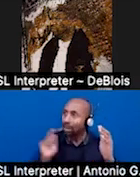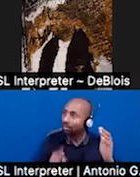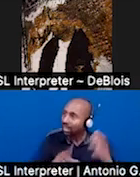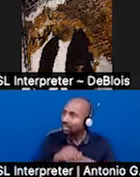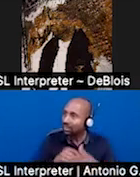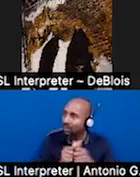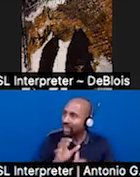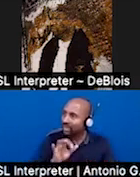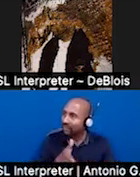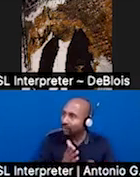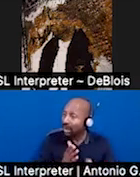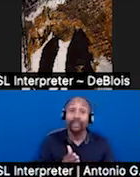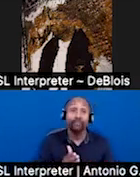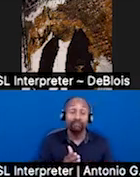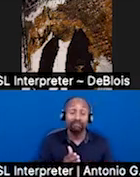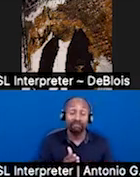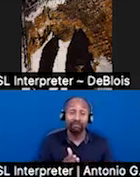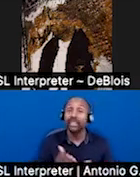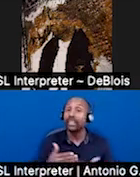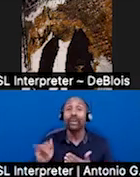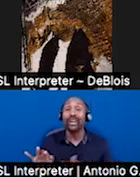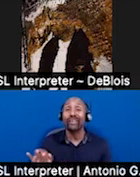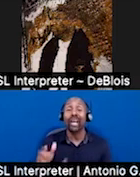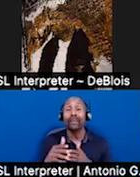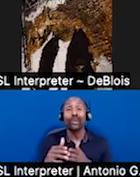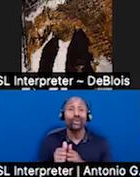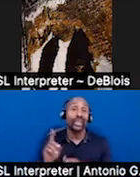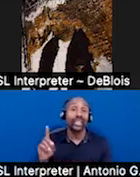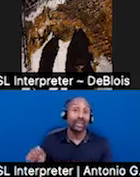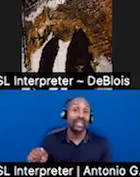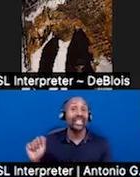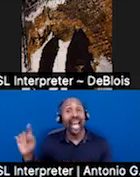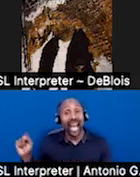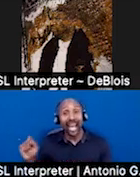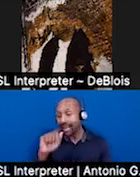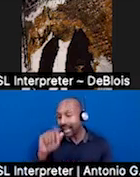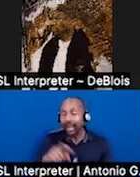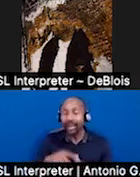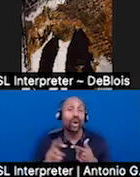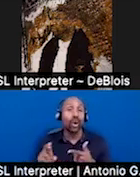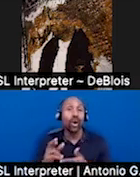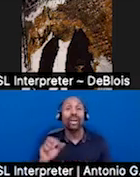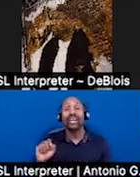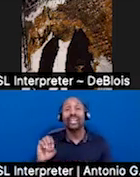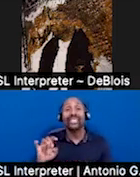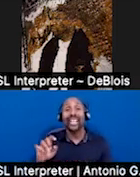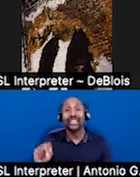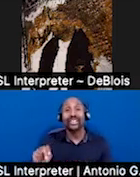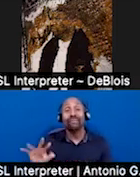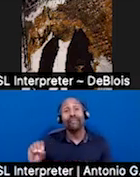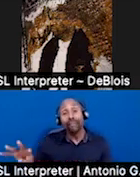Whether it's the Americans with Disabilities Act, Section 504, the Individuals with Disabilities Education